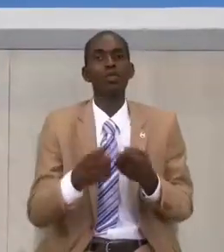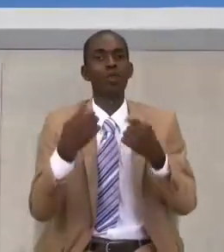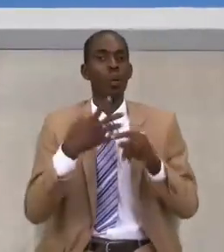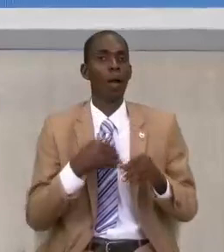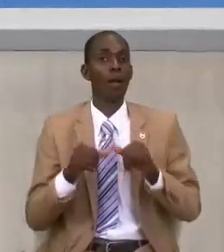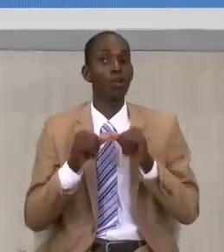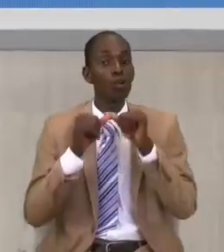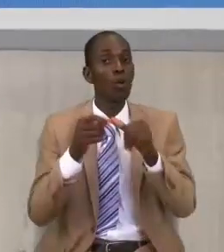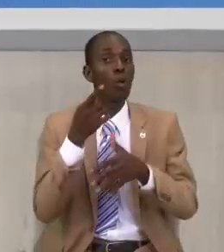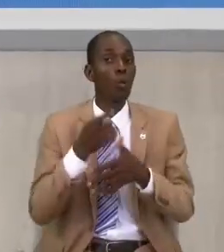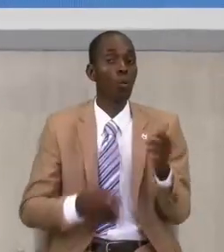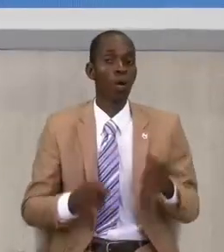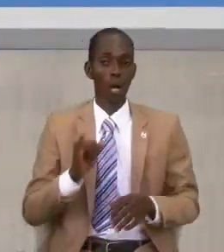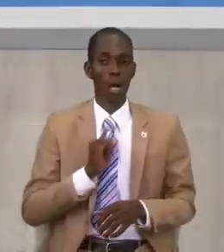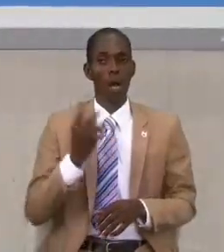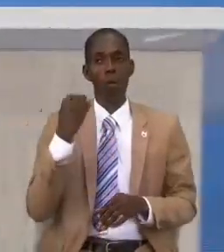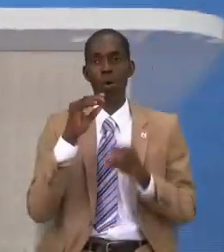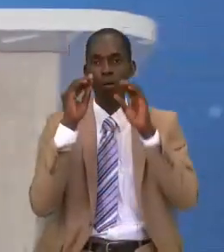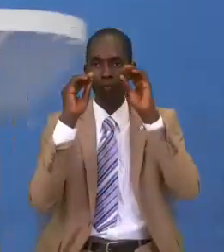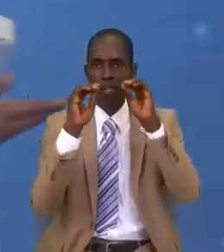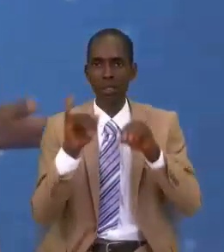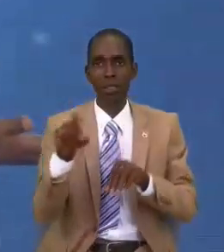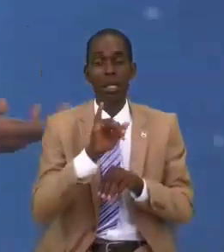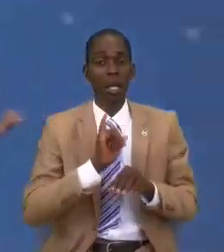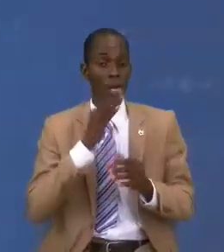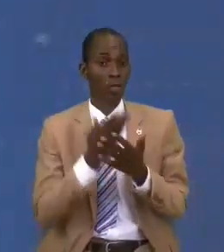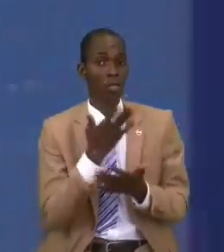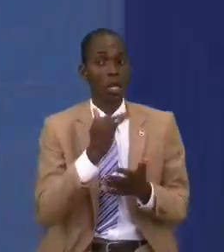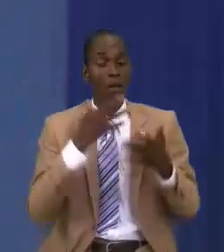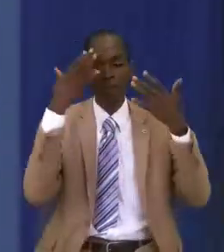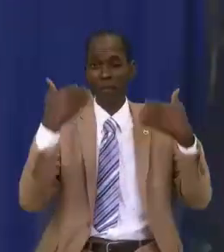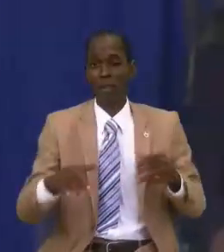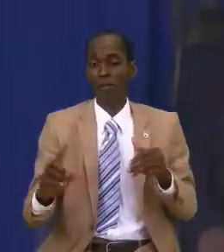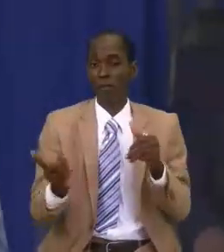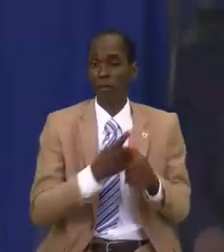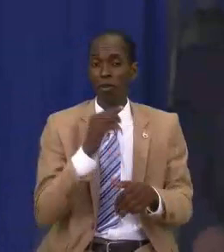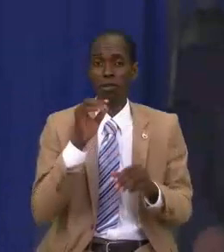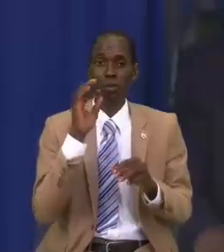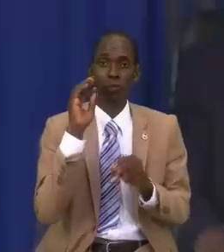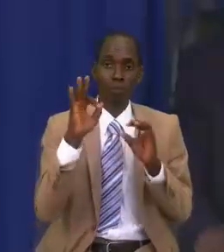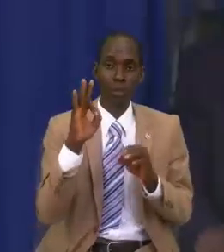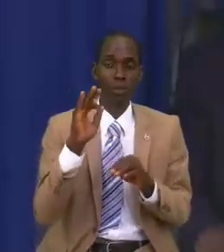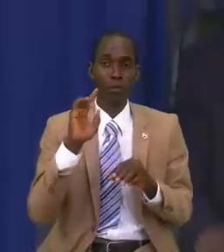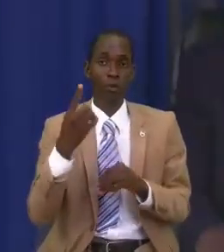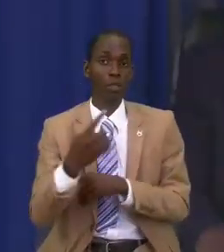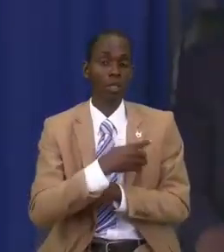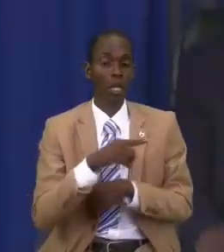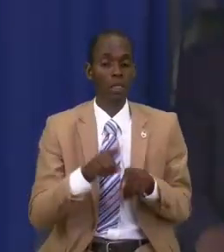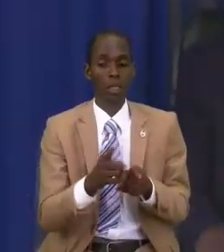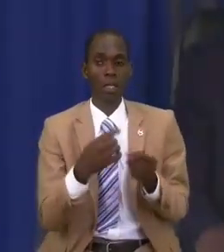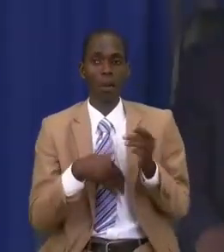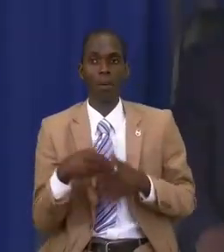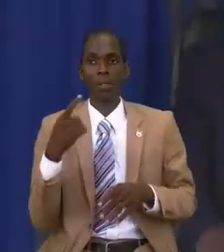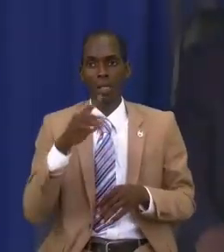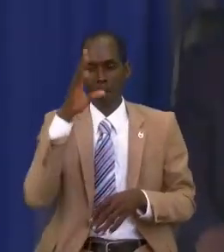and I finished the first message the first day. And then as I came out, the man came and said,